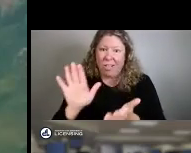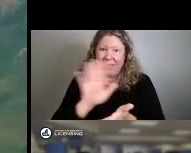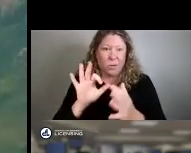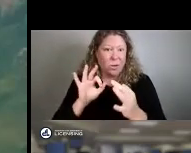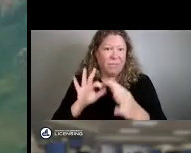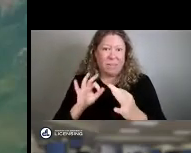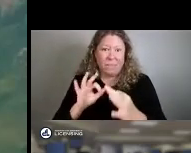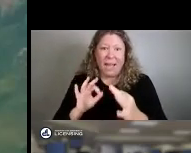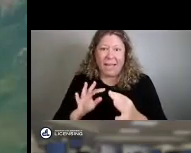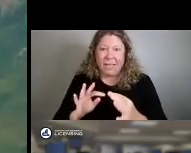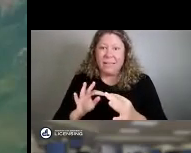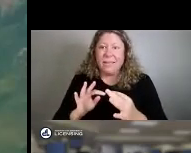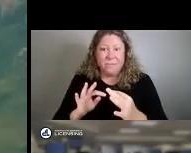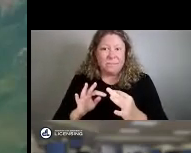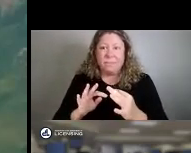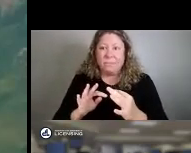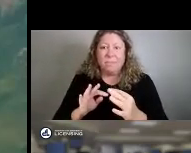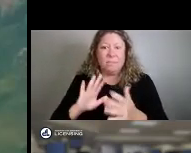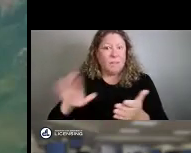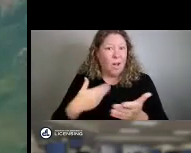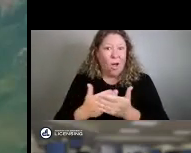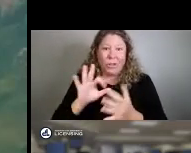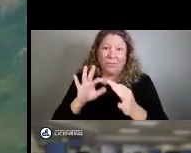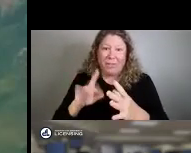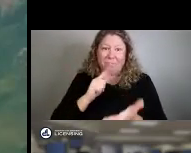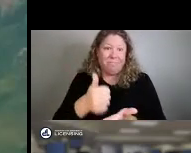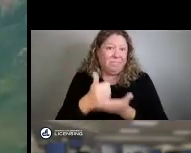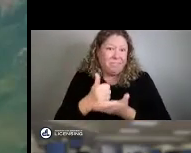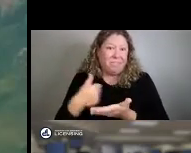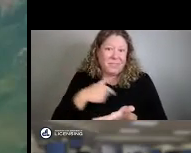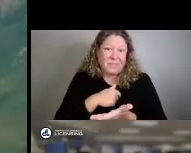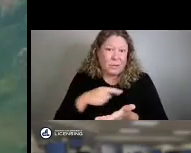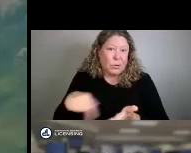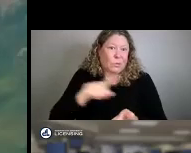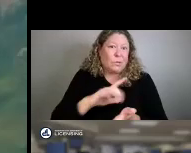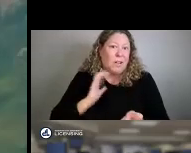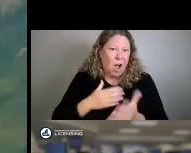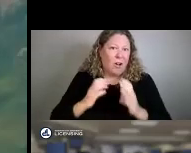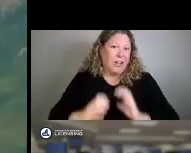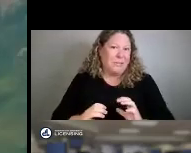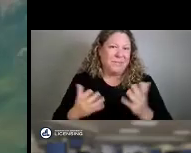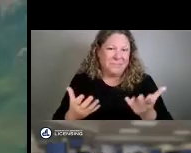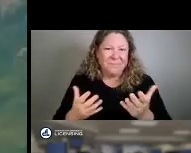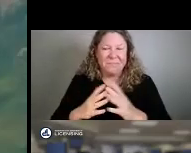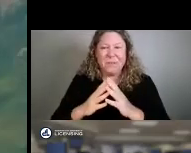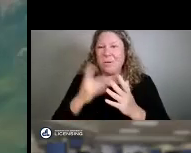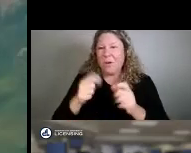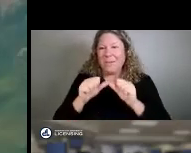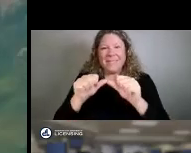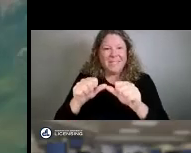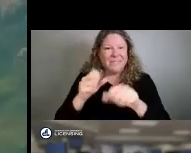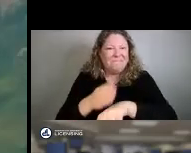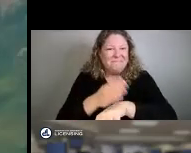this session, every piece of feedback is really helpful for us in continuously improving. So thank